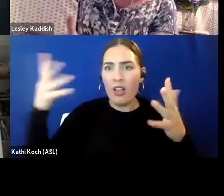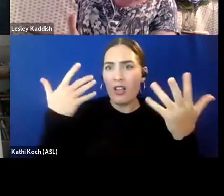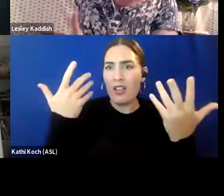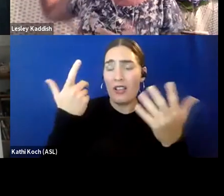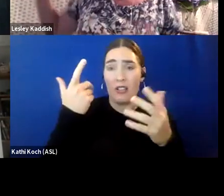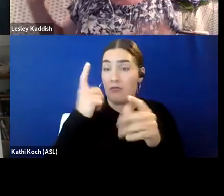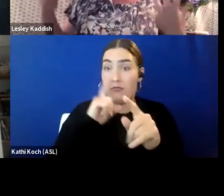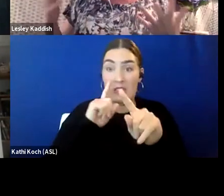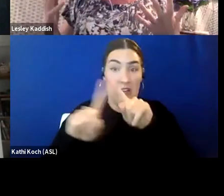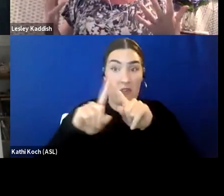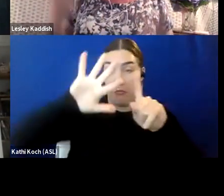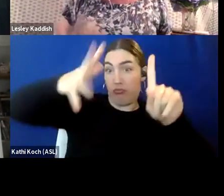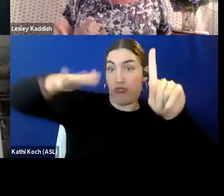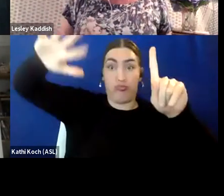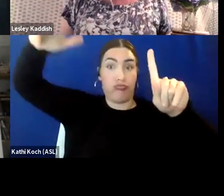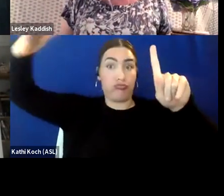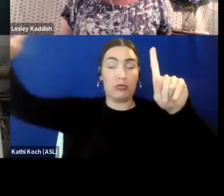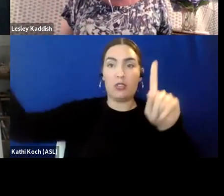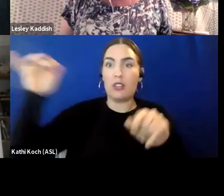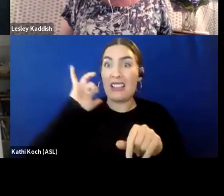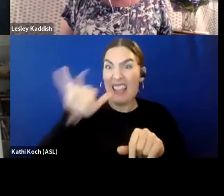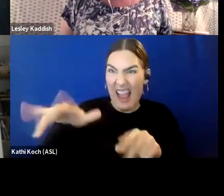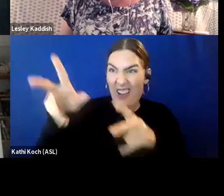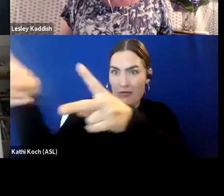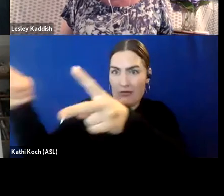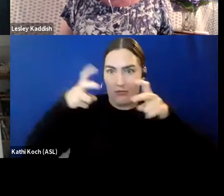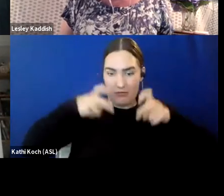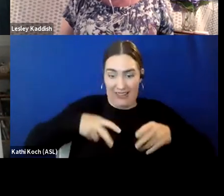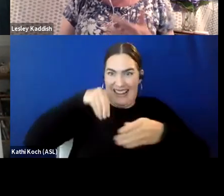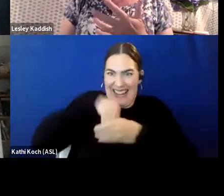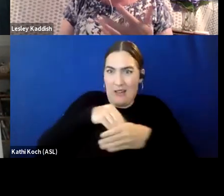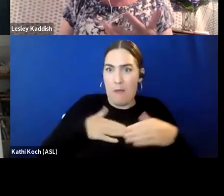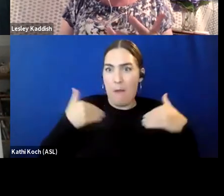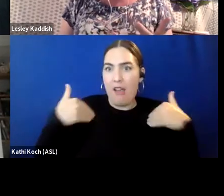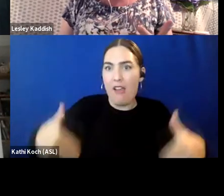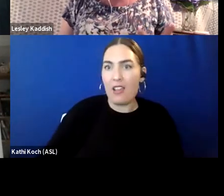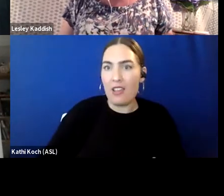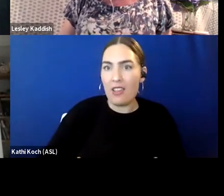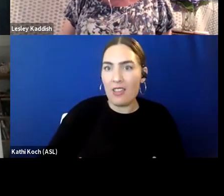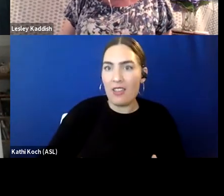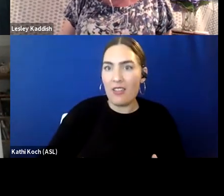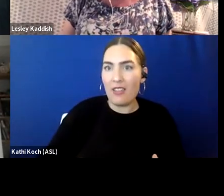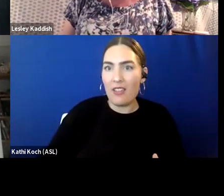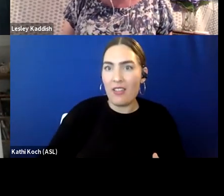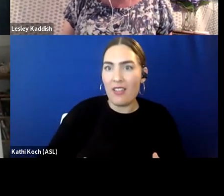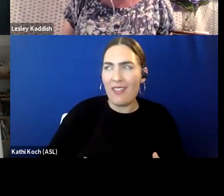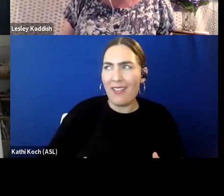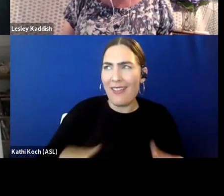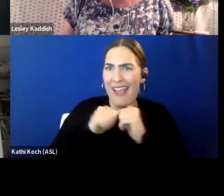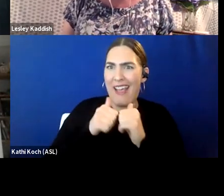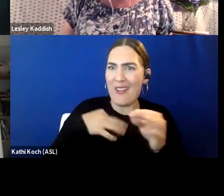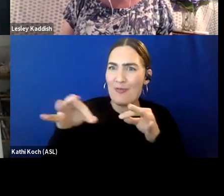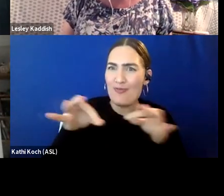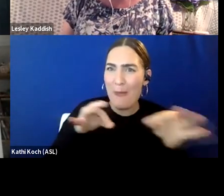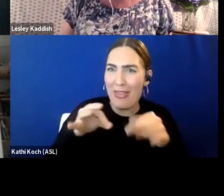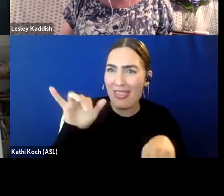lifts. And all of that was happening inside my body. And so how to describe that, you know, that's the, you know, do